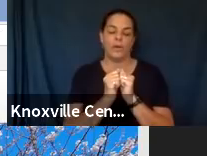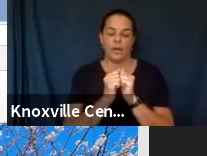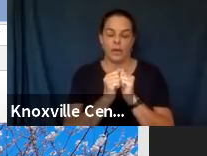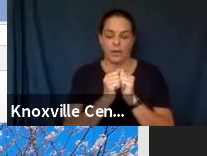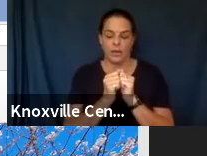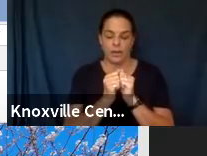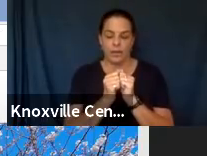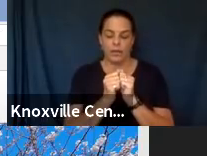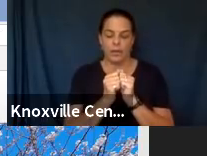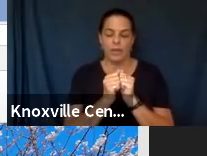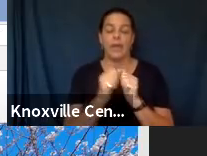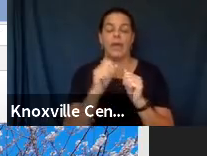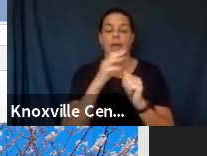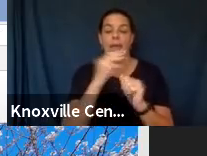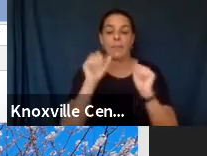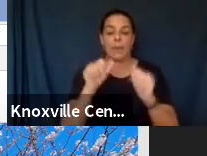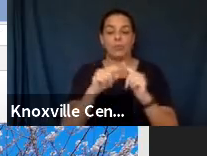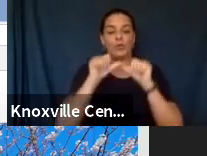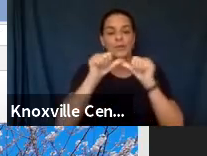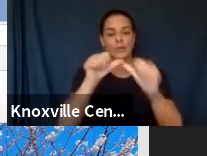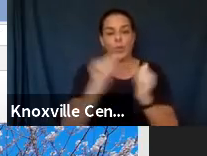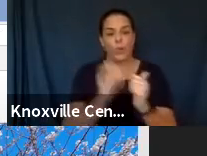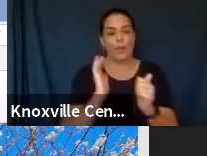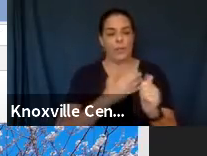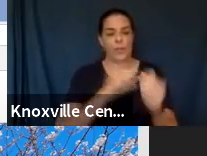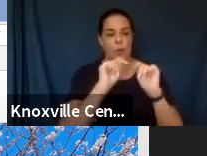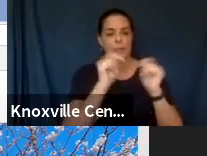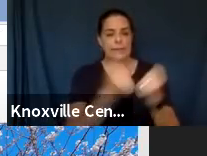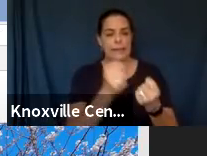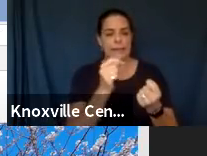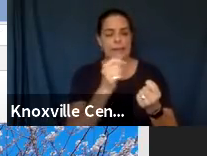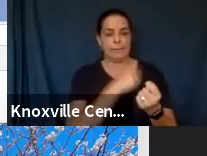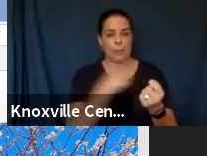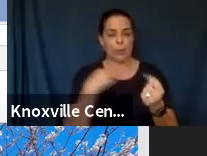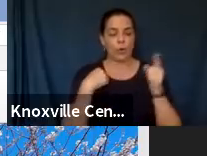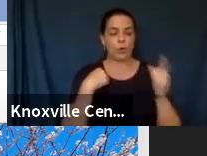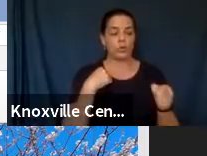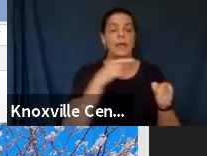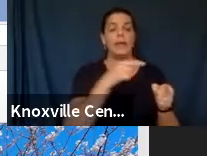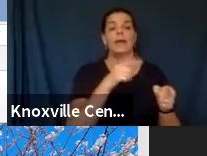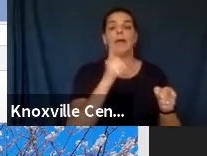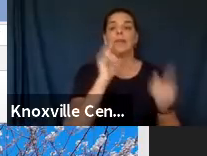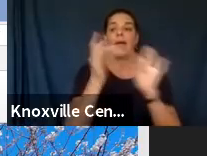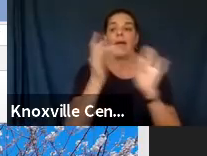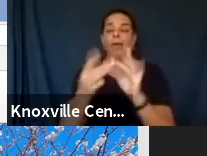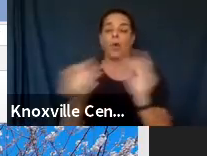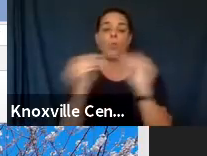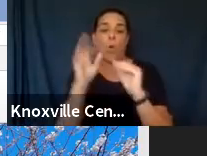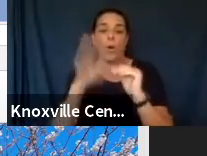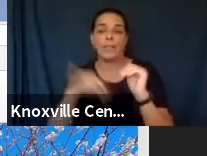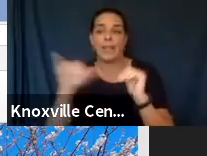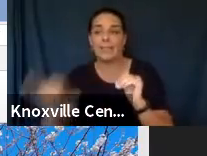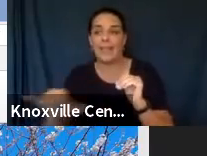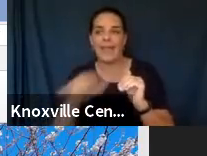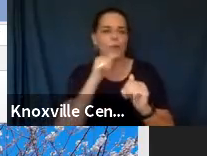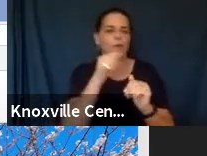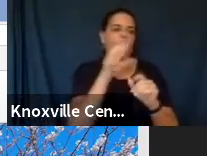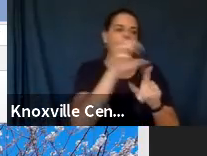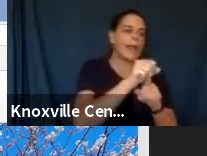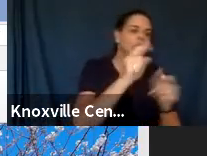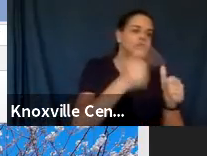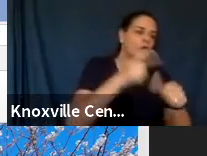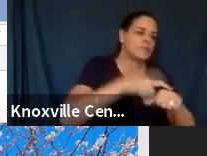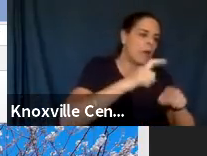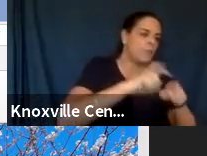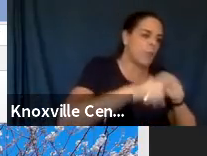with our team, and have they're reaching out to more than that. They don't get everybody the first call, that type of thing. But we